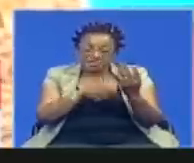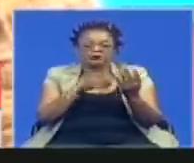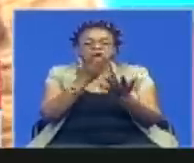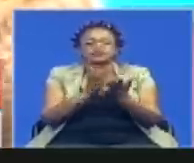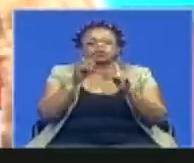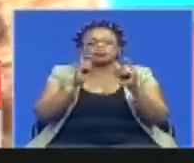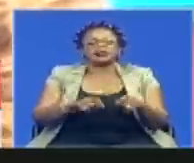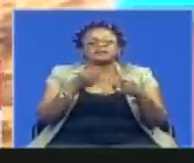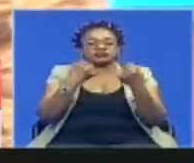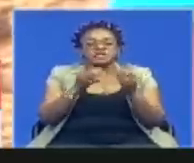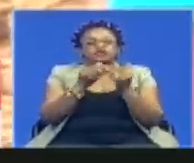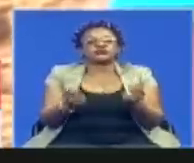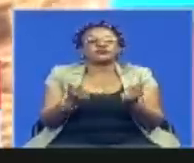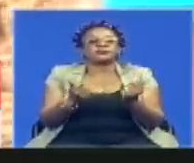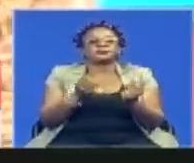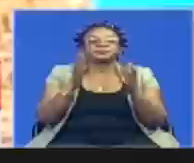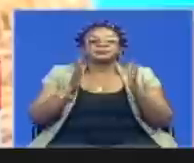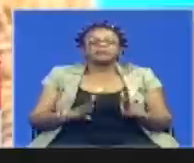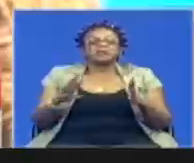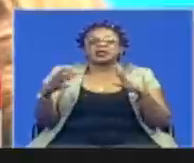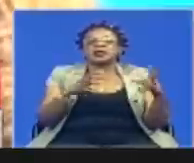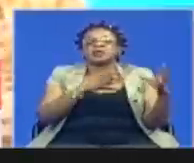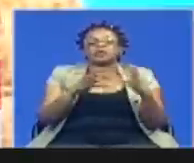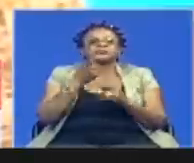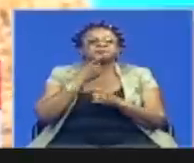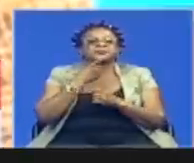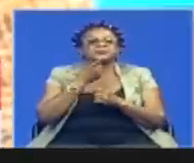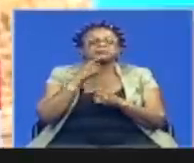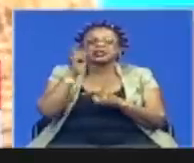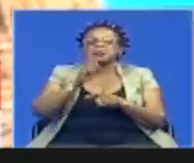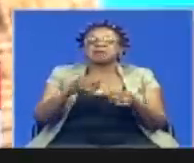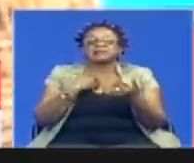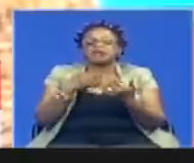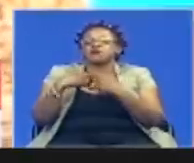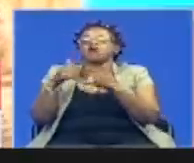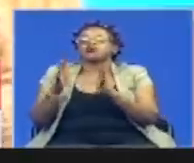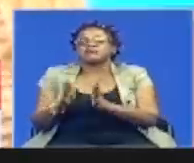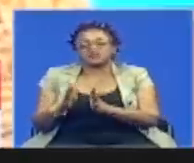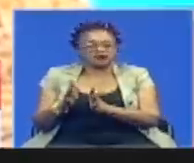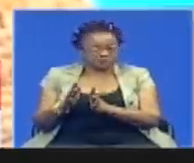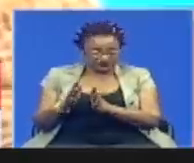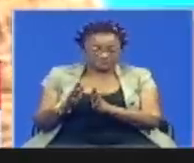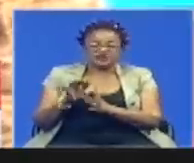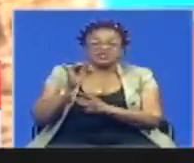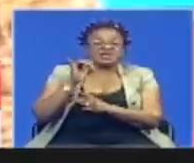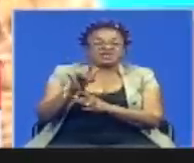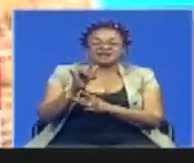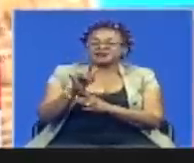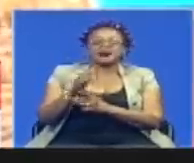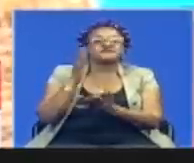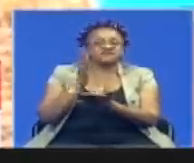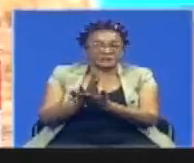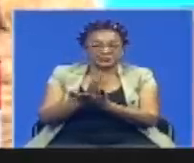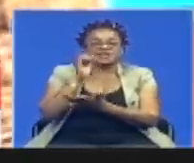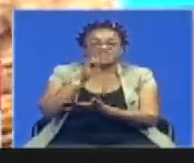at. When somebody argues mm-hmm. that in an election there must be losers, yes. Well, this is really a tautology, it's a fact.